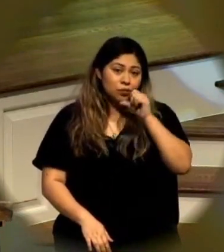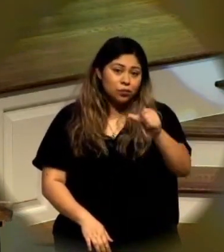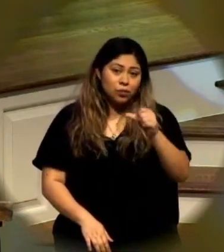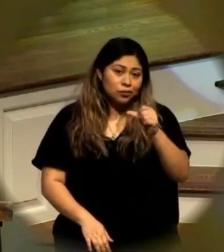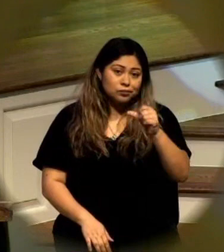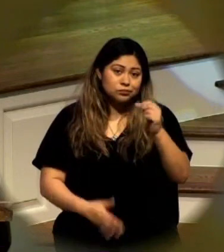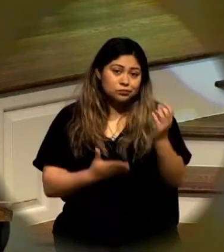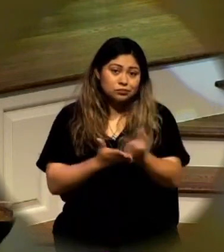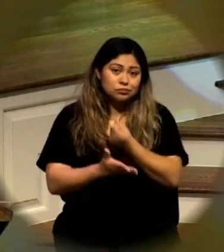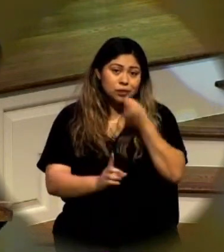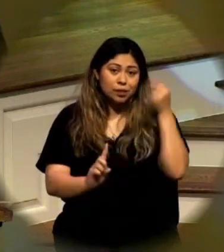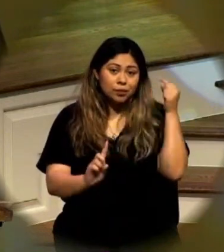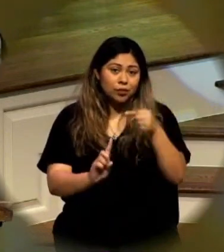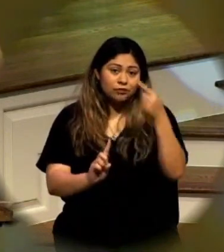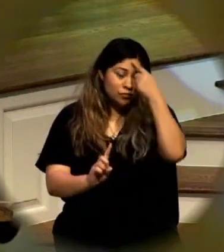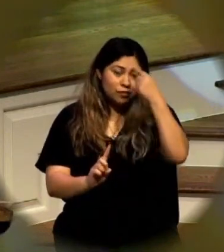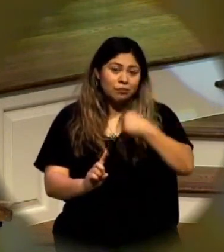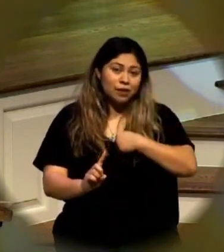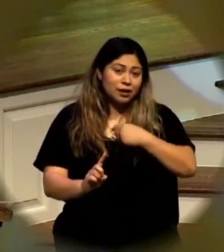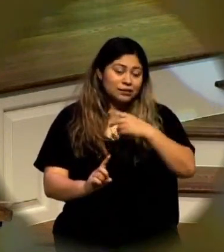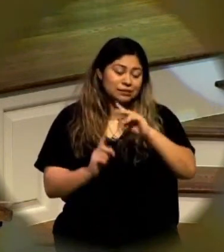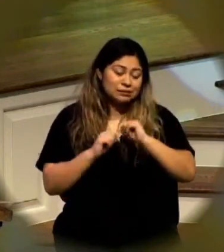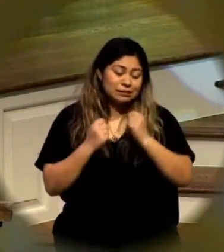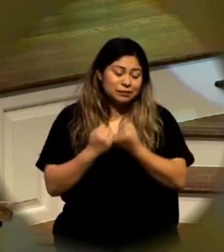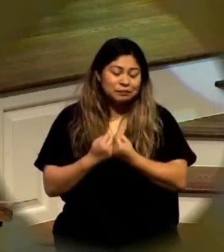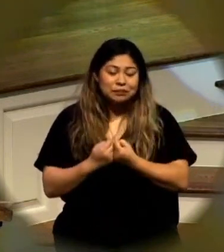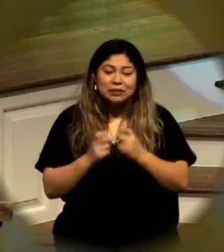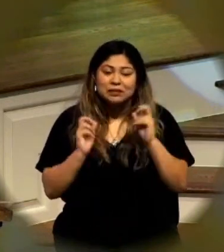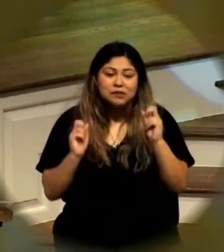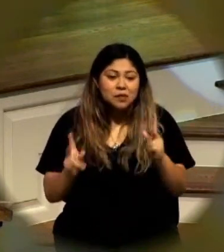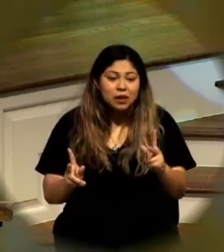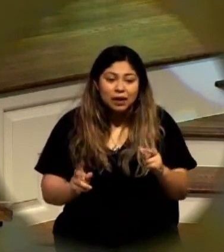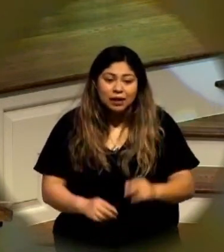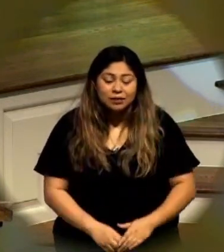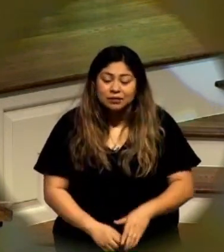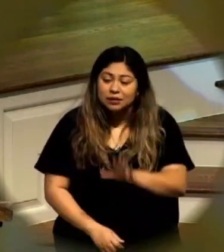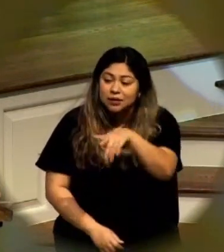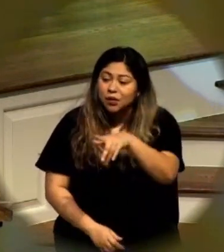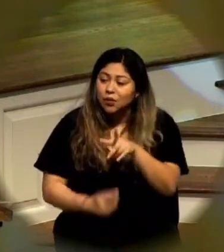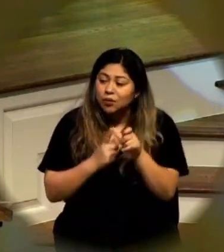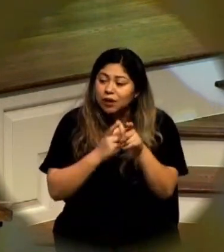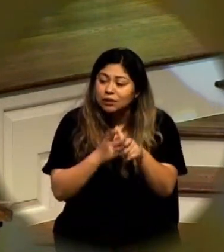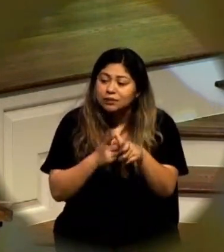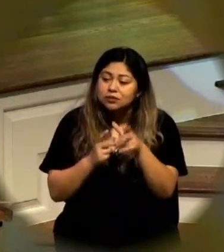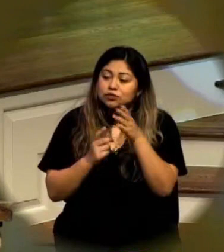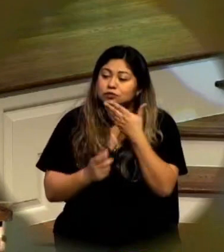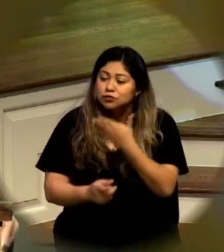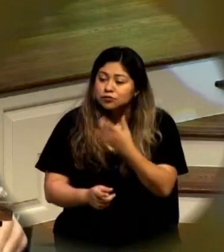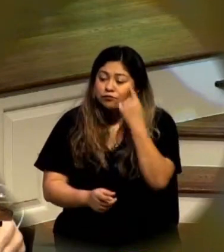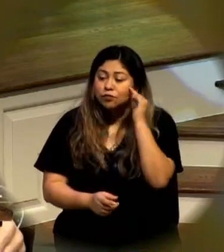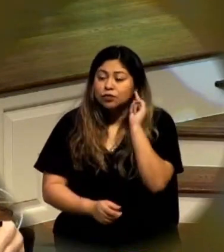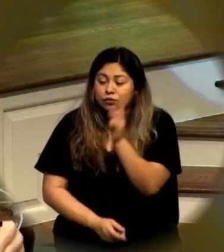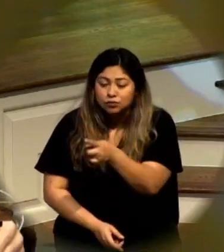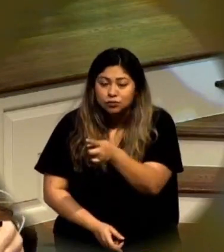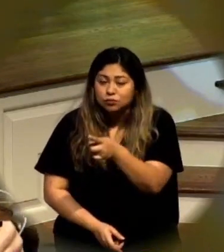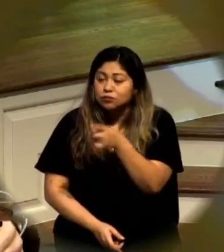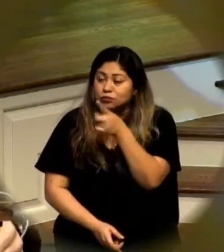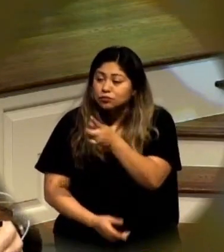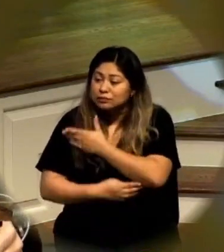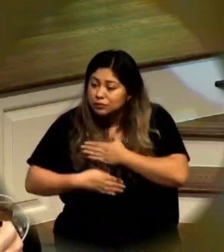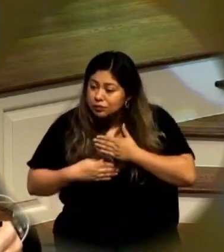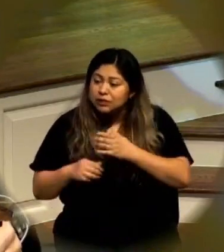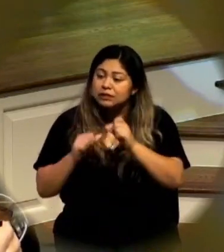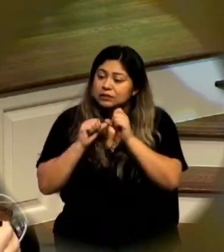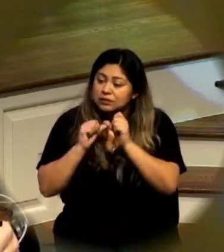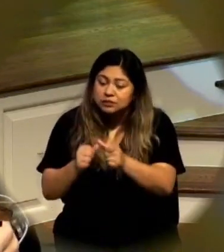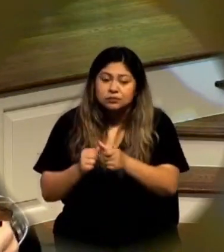that's okay. And this coach encouraged her and said, running is good for you and you love it. Keep on doing that.